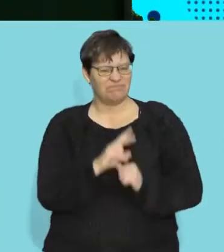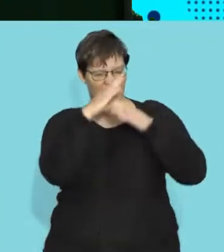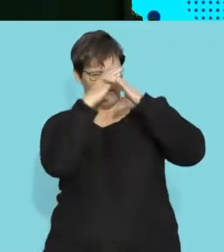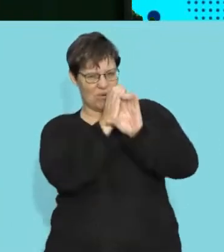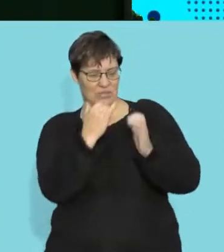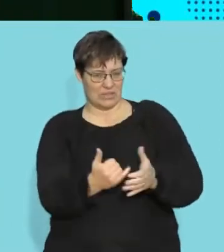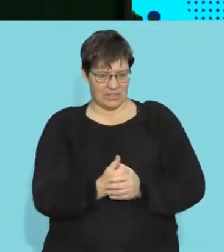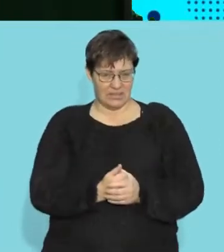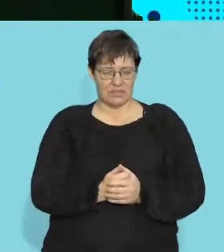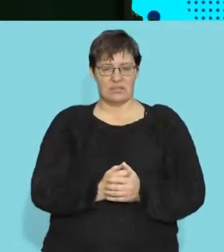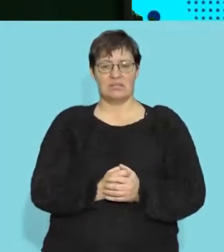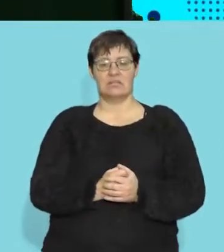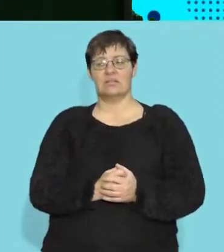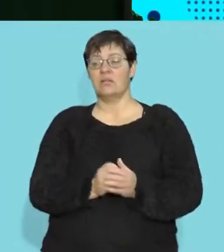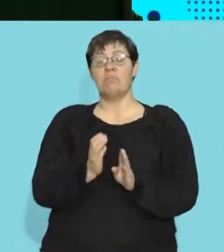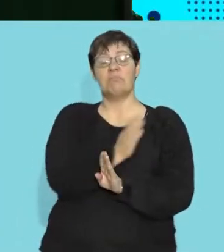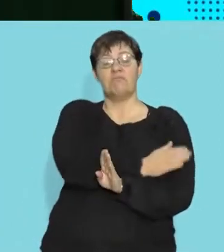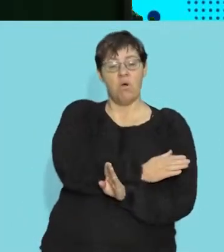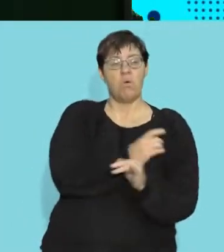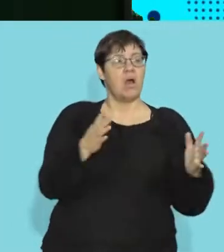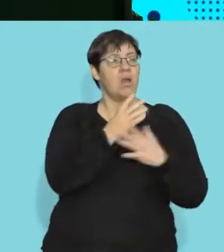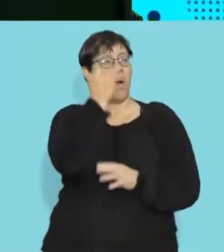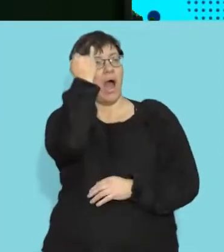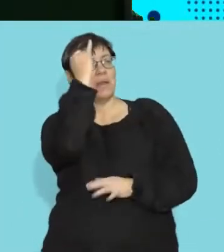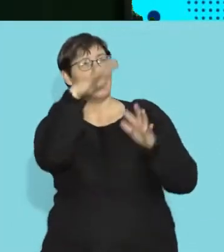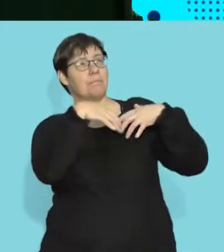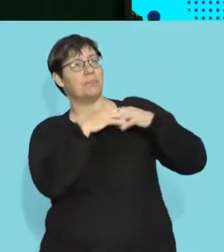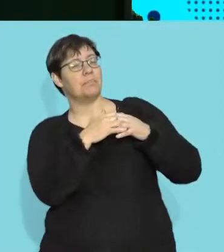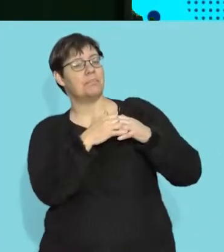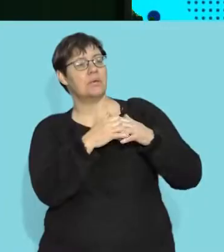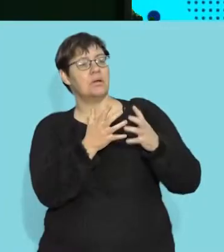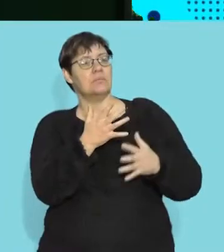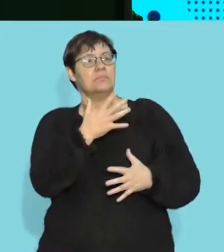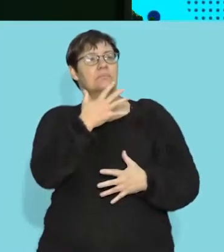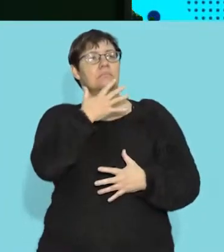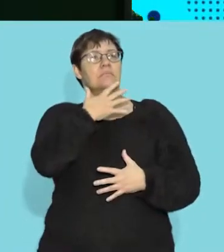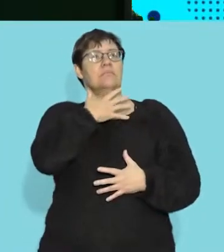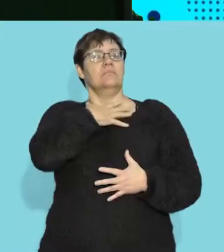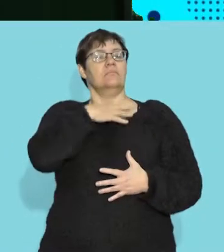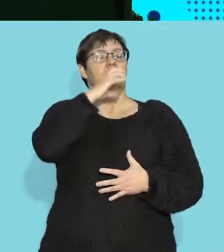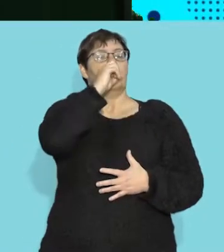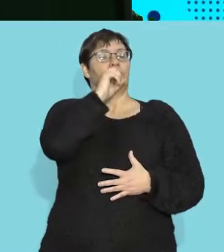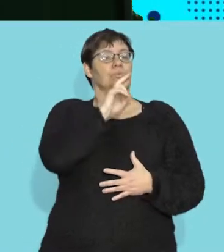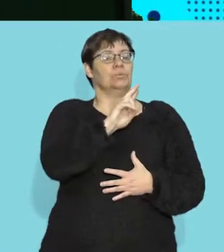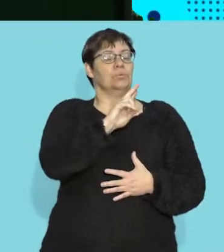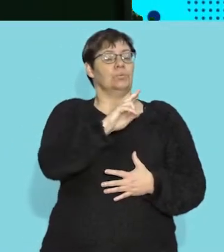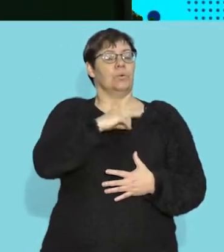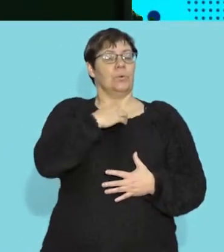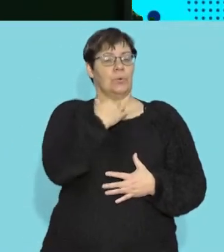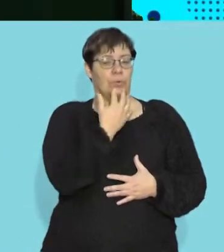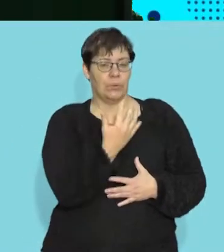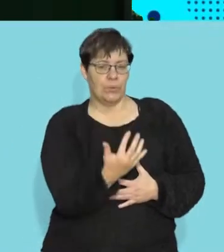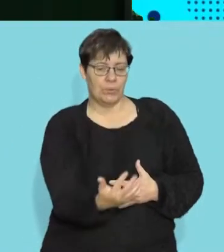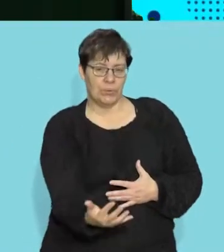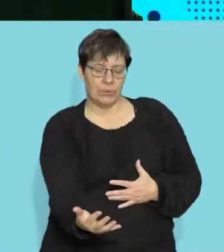just before we start, so you have this idea that when we just take oxygen in and when we take oxygen out, we think